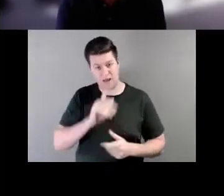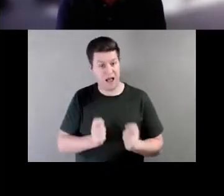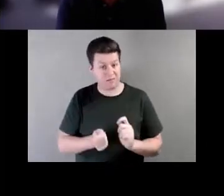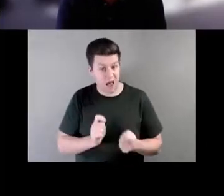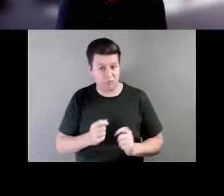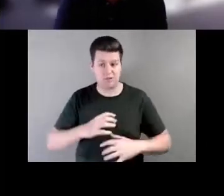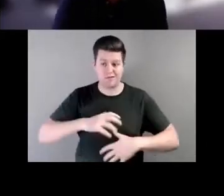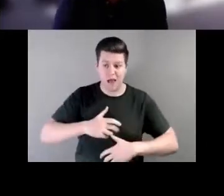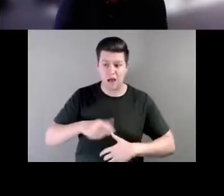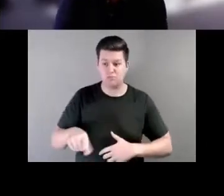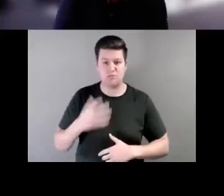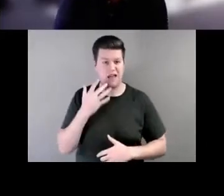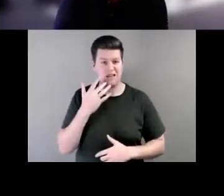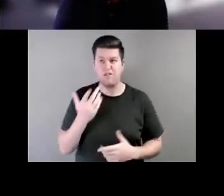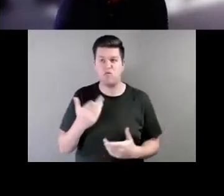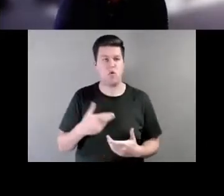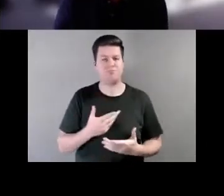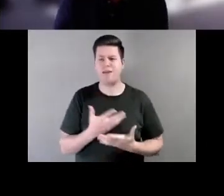of the user.